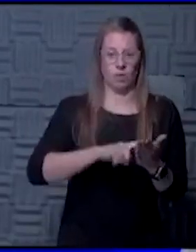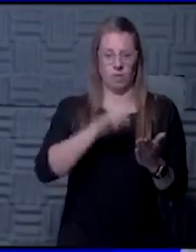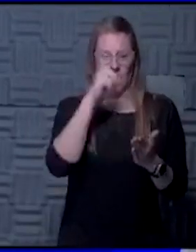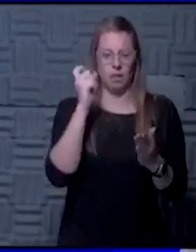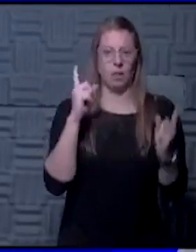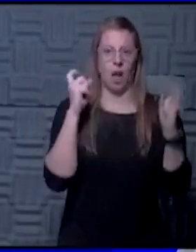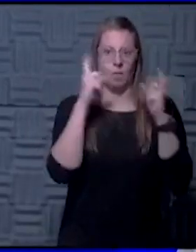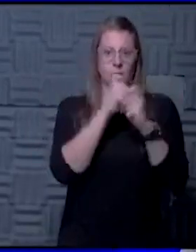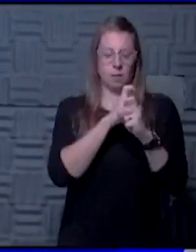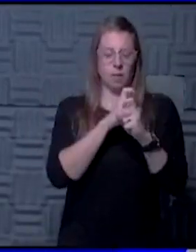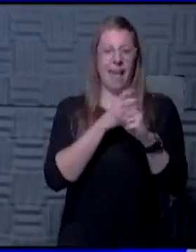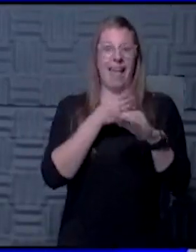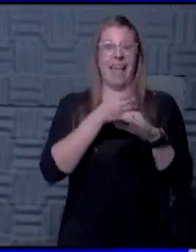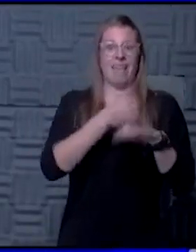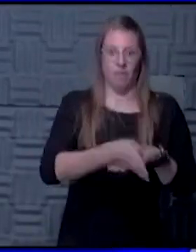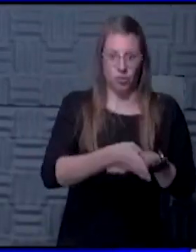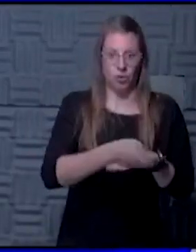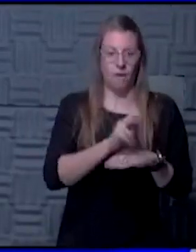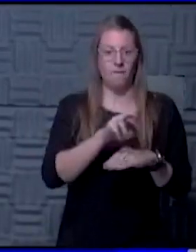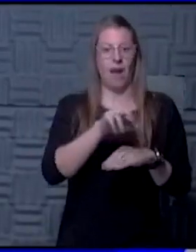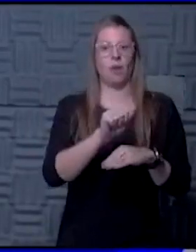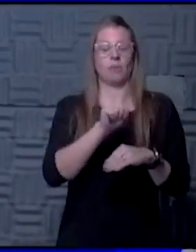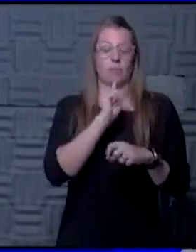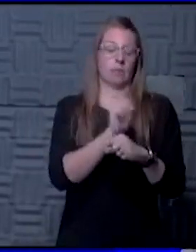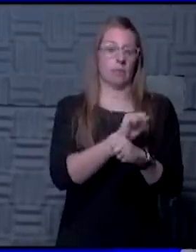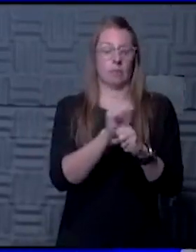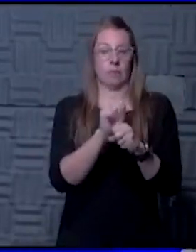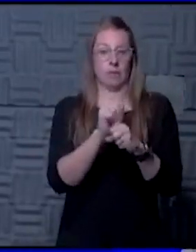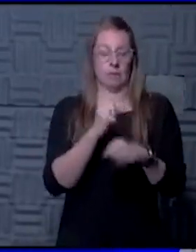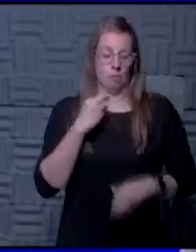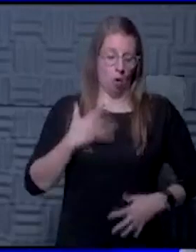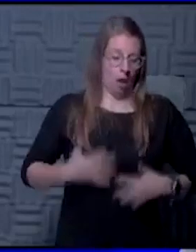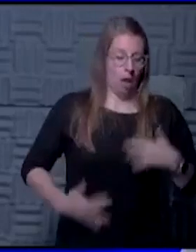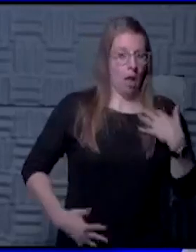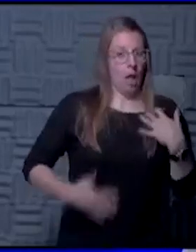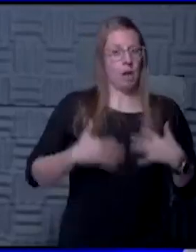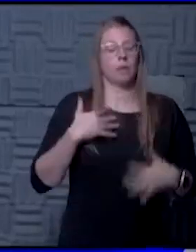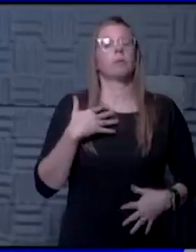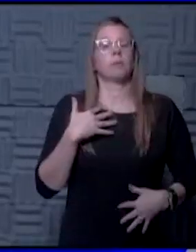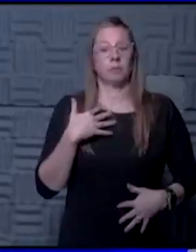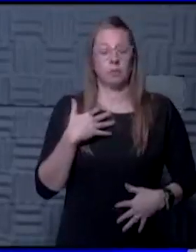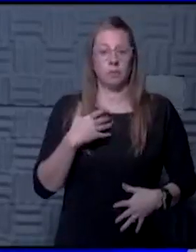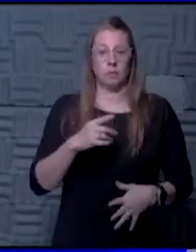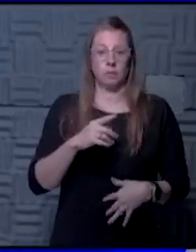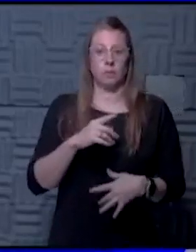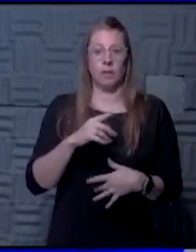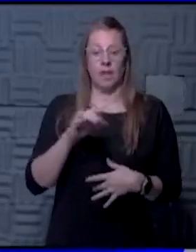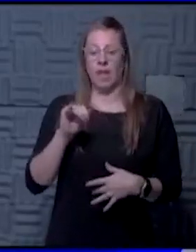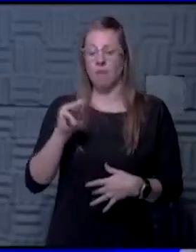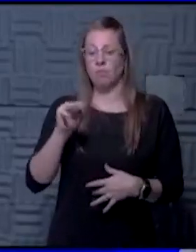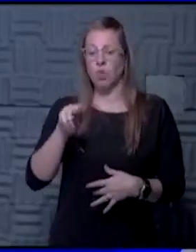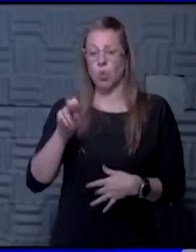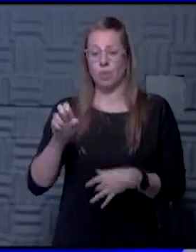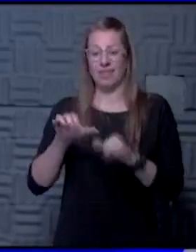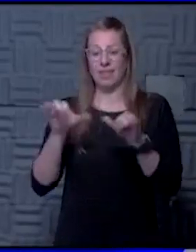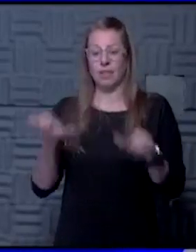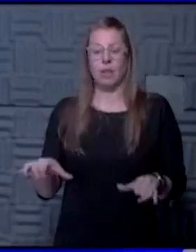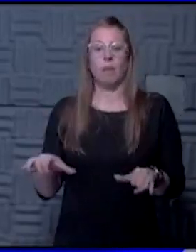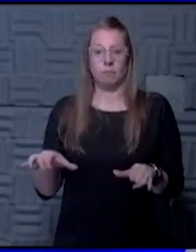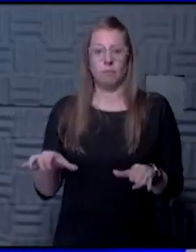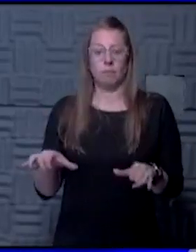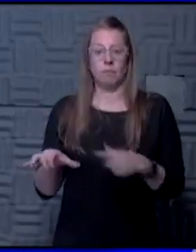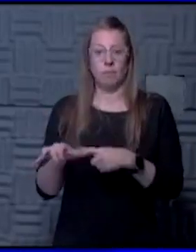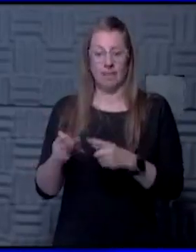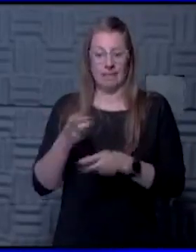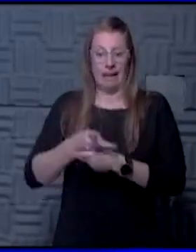complications that have happened after the virus now has been, really essentially taken care of by your immune system. Now it's your immune system going